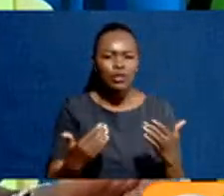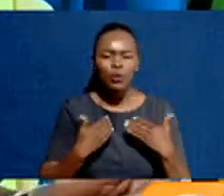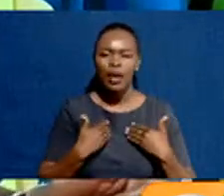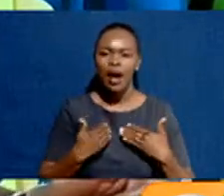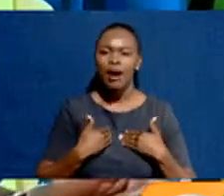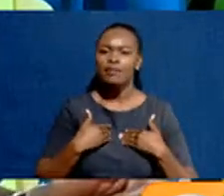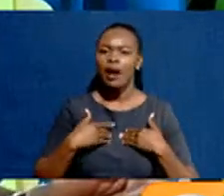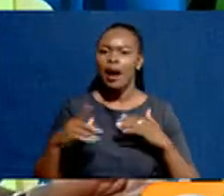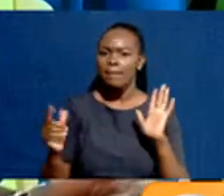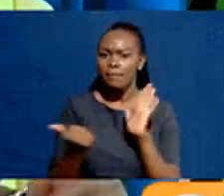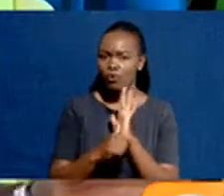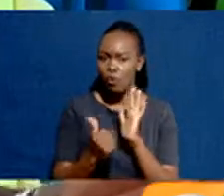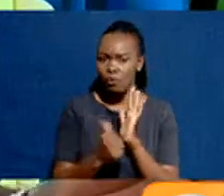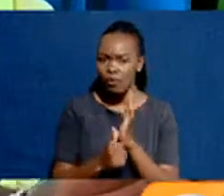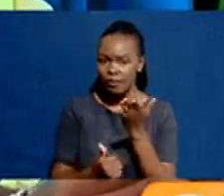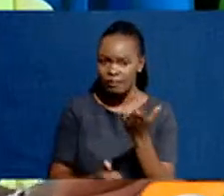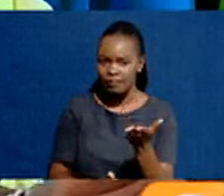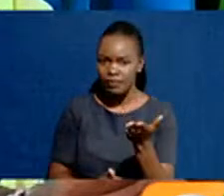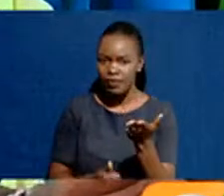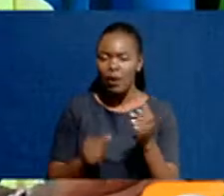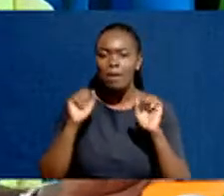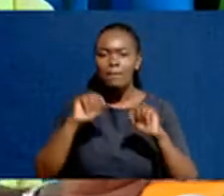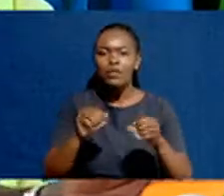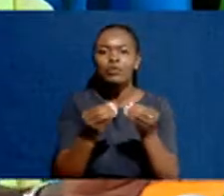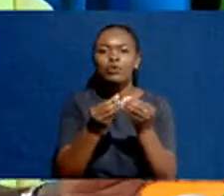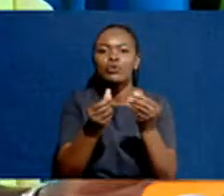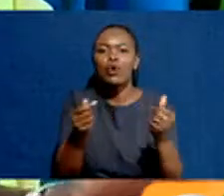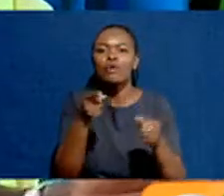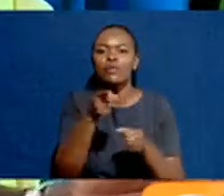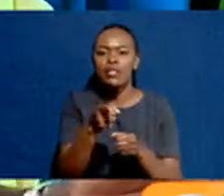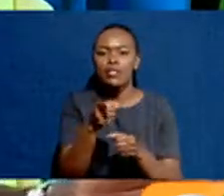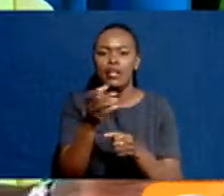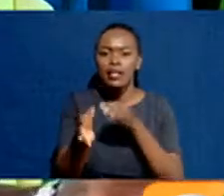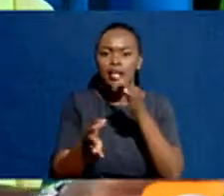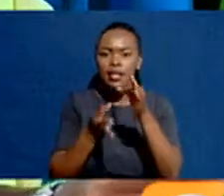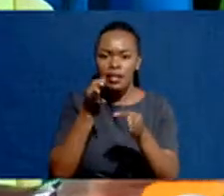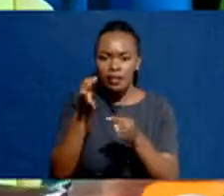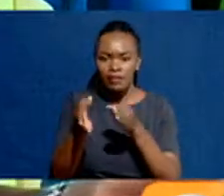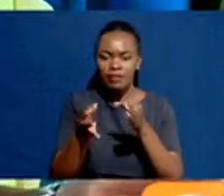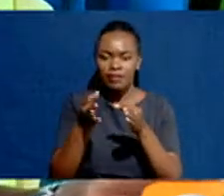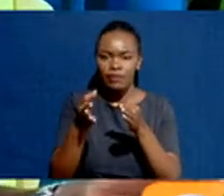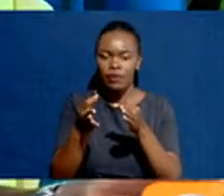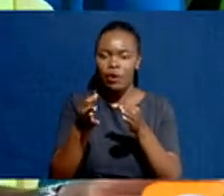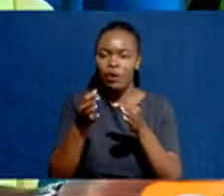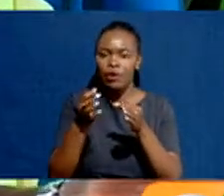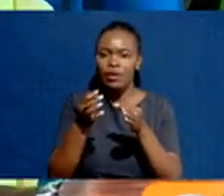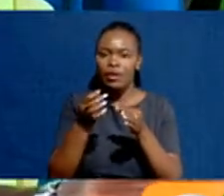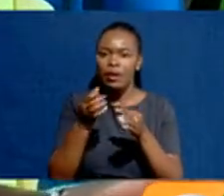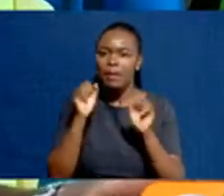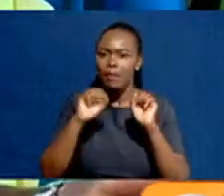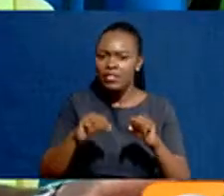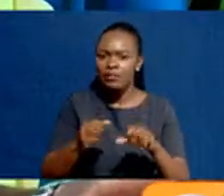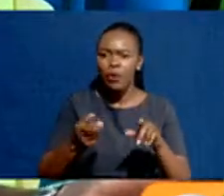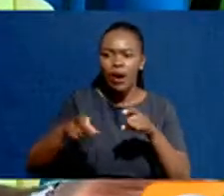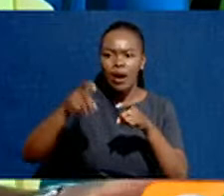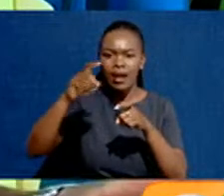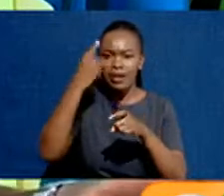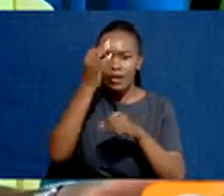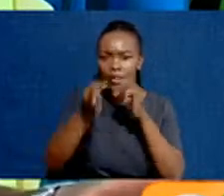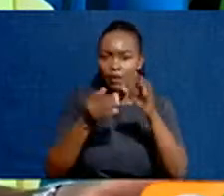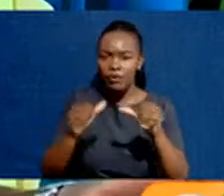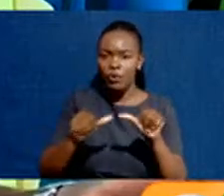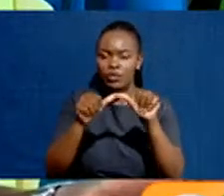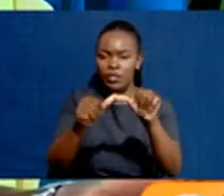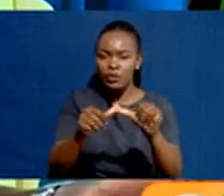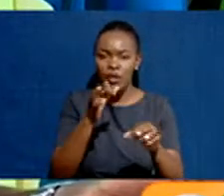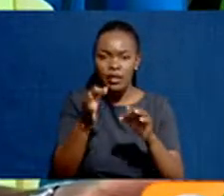would have been tenfold had we proceeded on the initial plan of those young